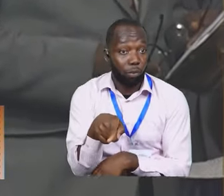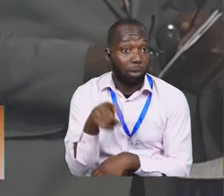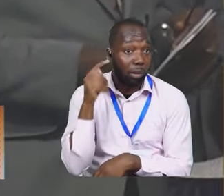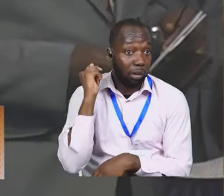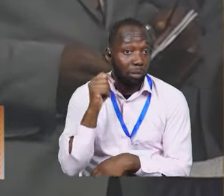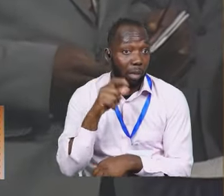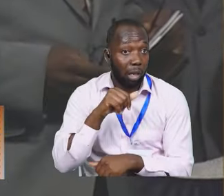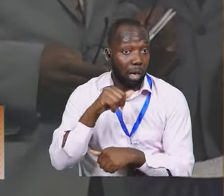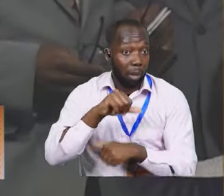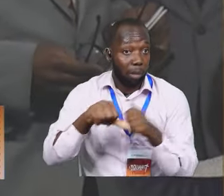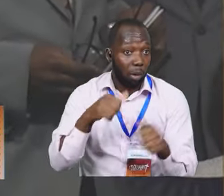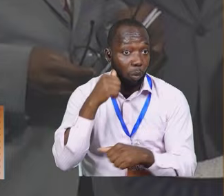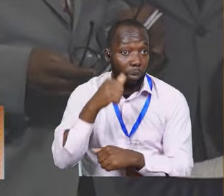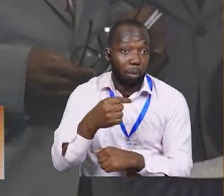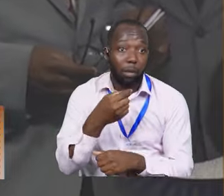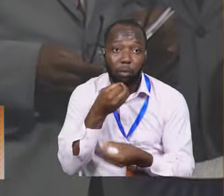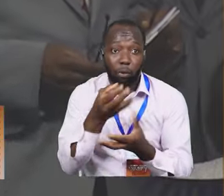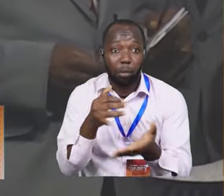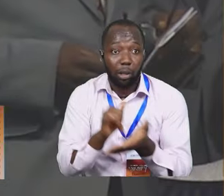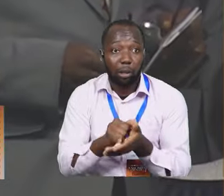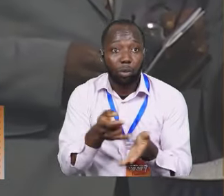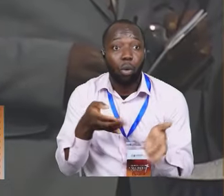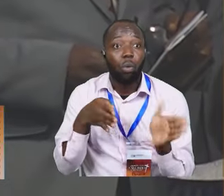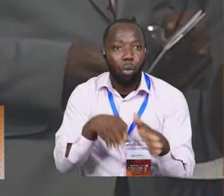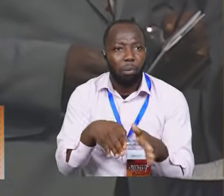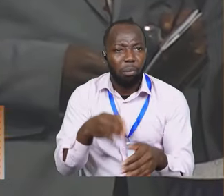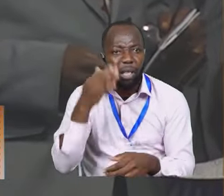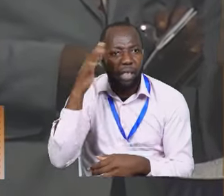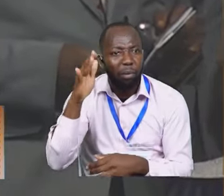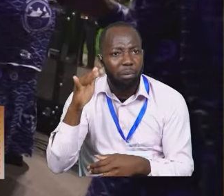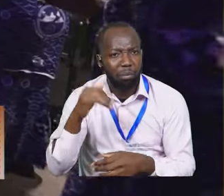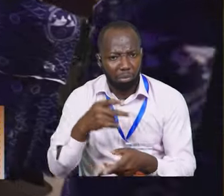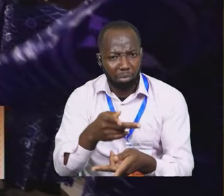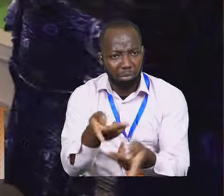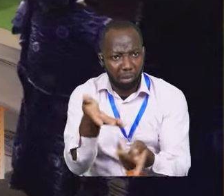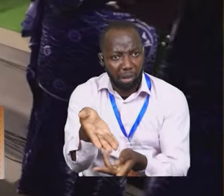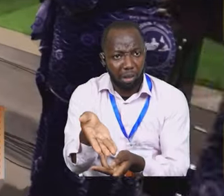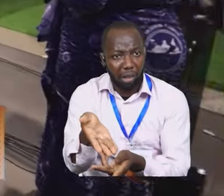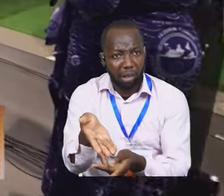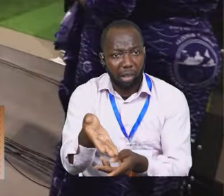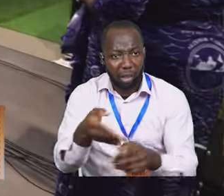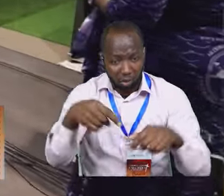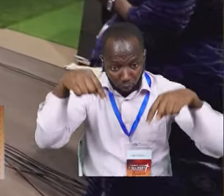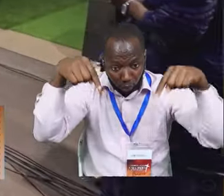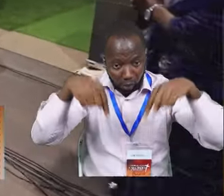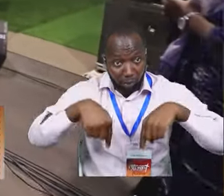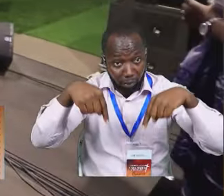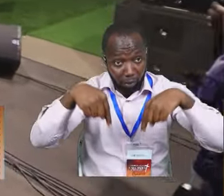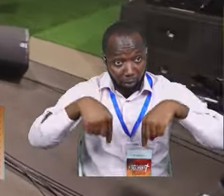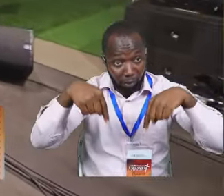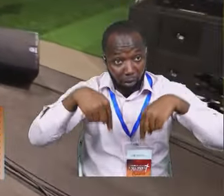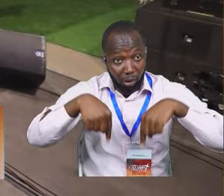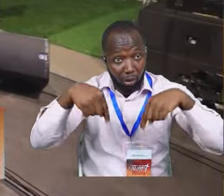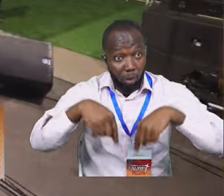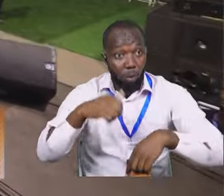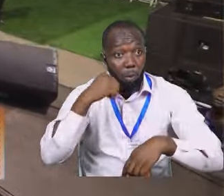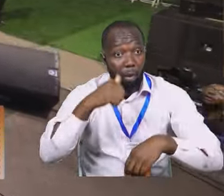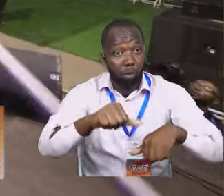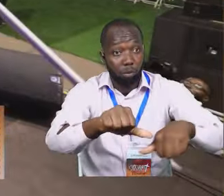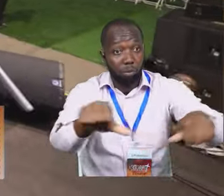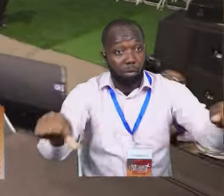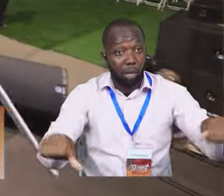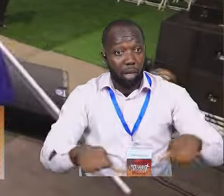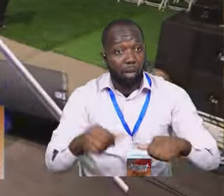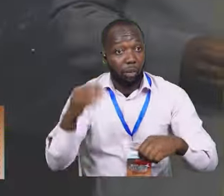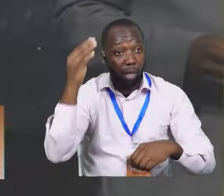I prayed for her. I didn't know she was around. And now this is the woman. This